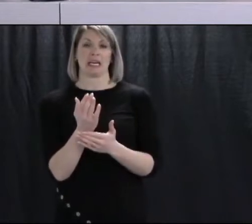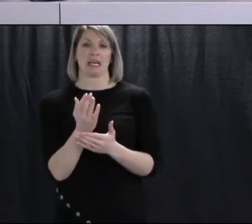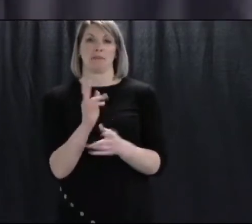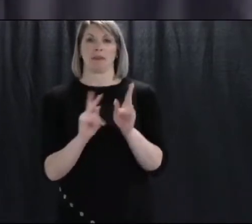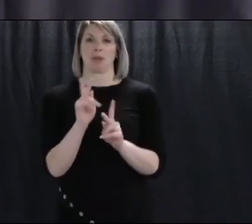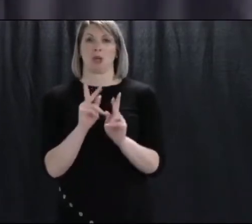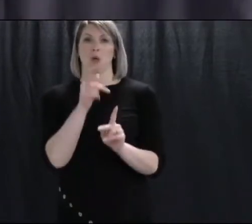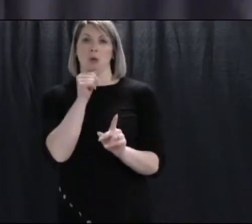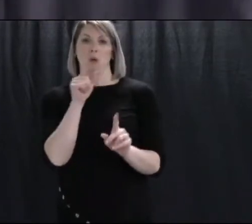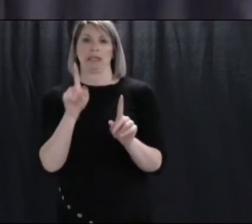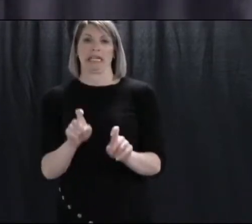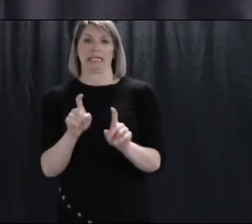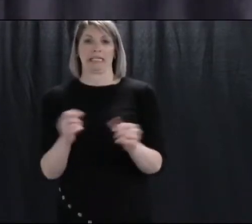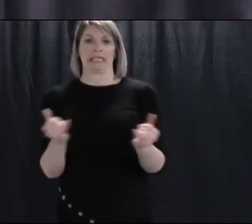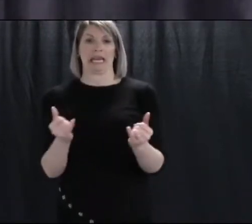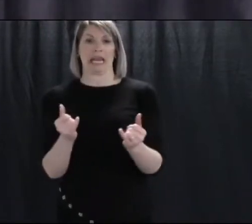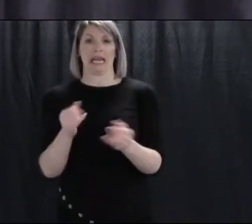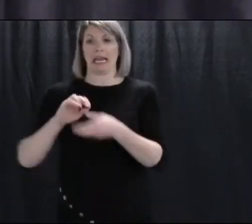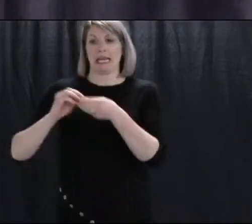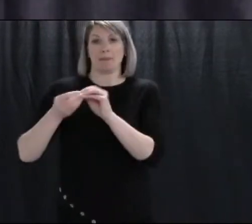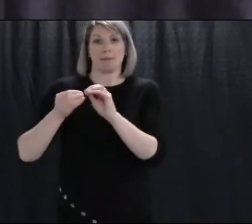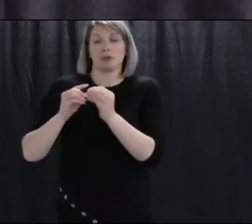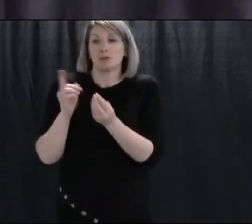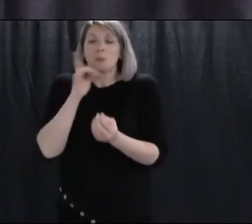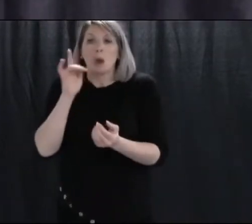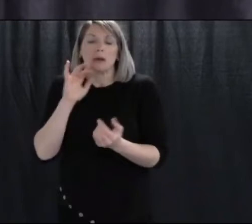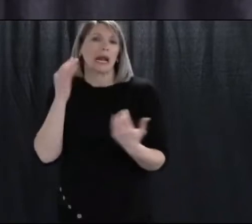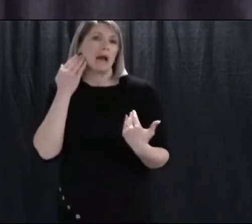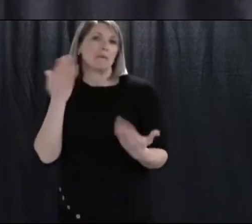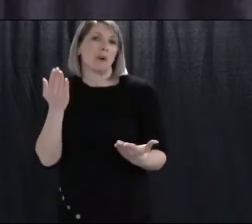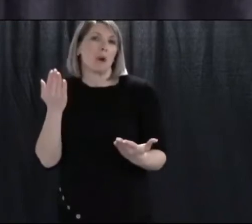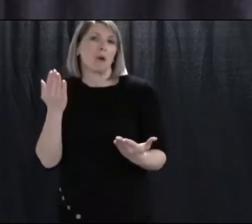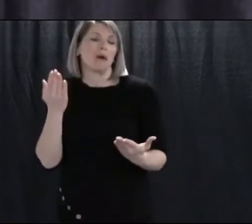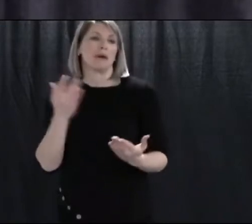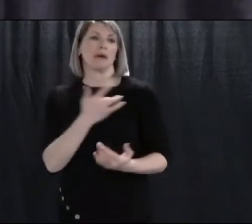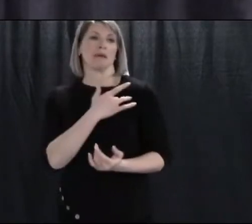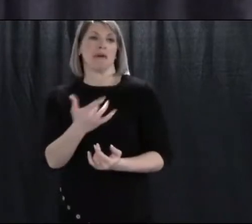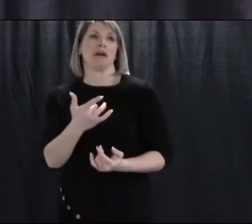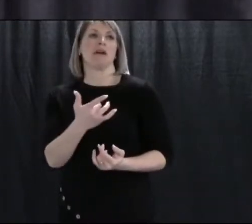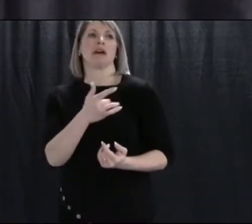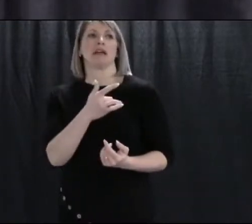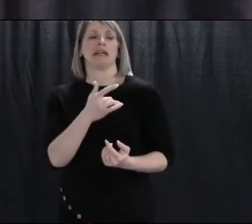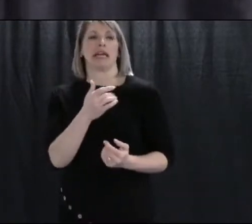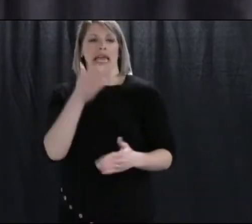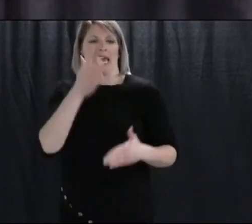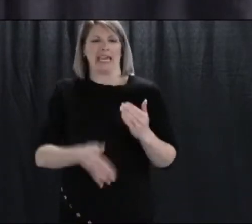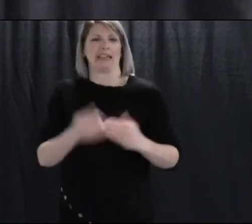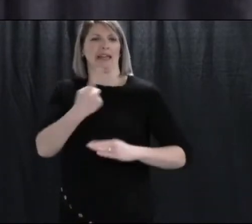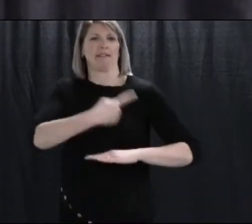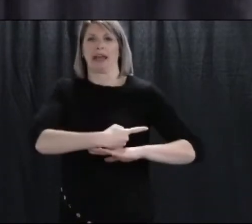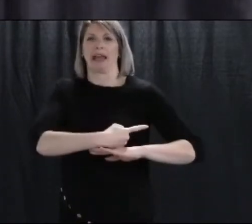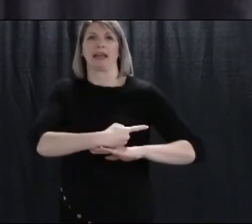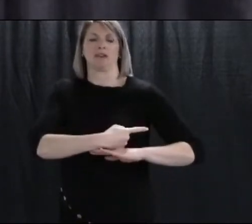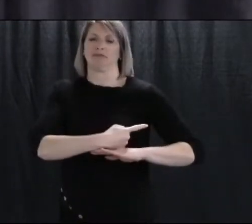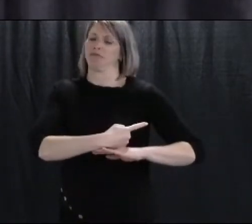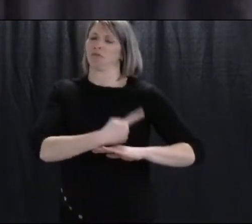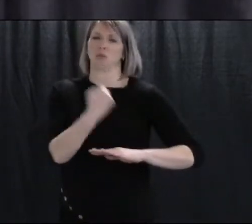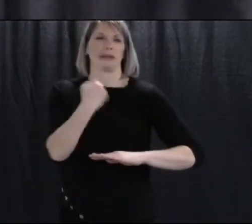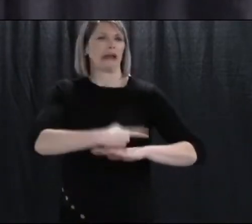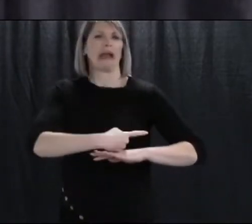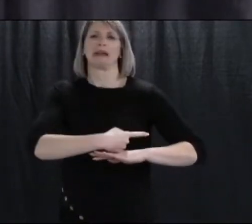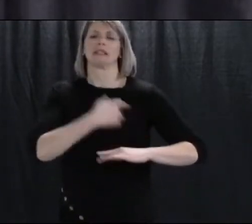have those exact numbers, but once the lab gets the report, for the most part, within 24 hours, we have the